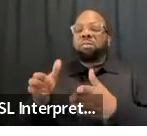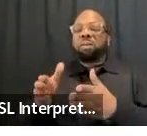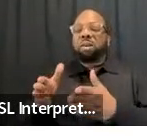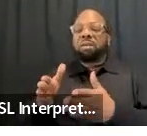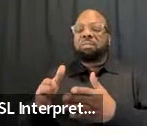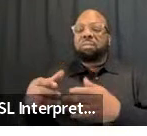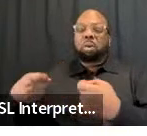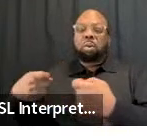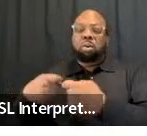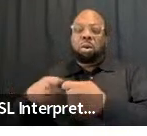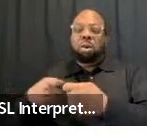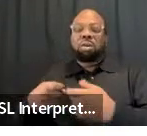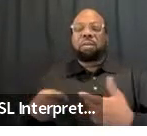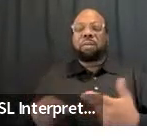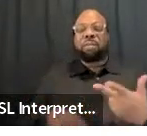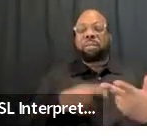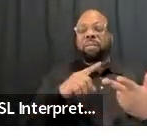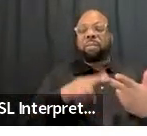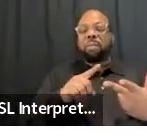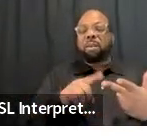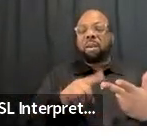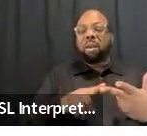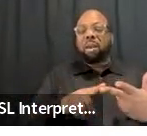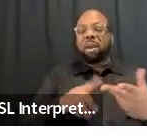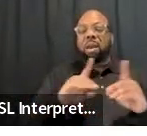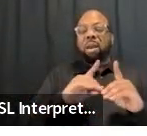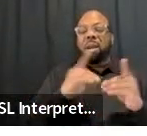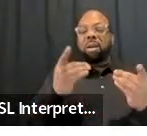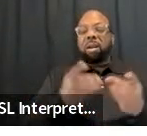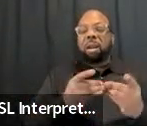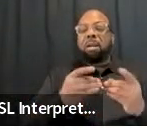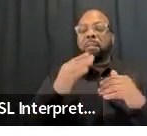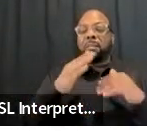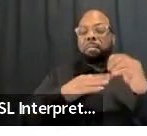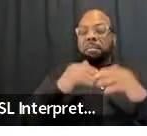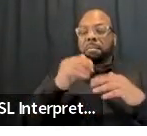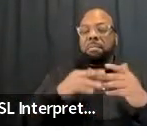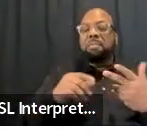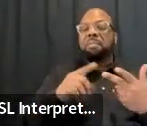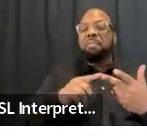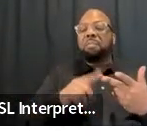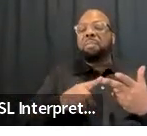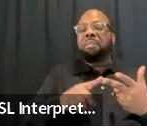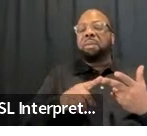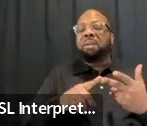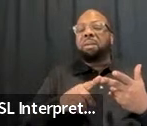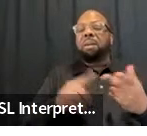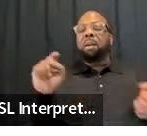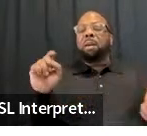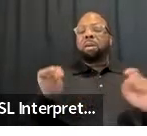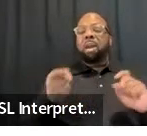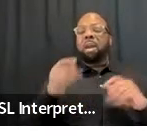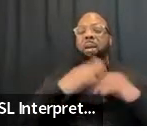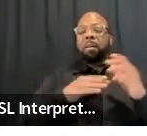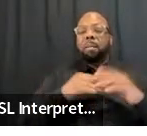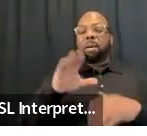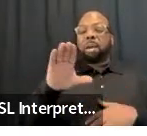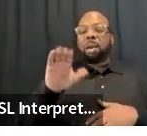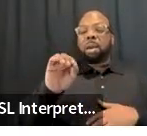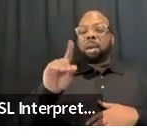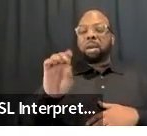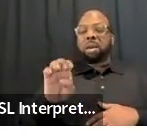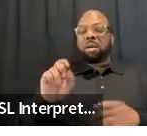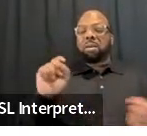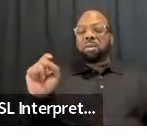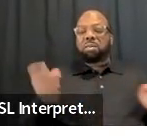Finally, a third agency, our sister agency, the Department of Buildings, through its building code, contains